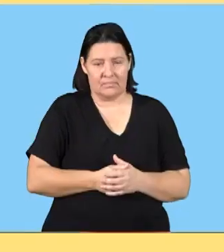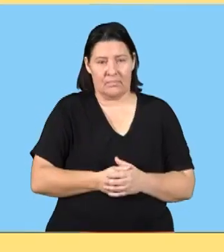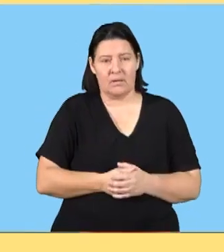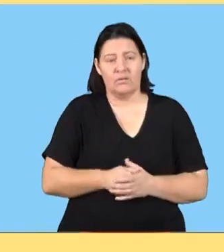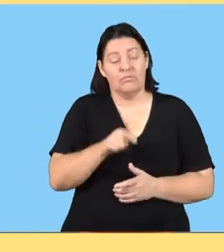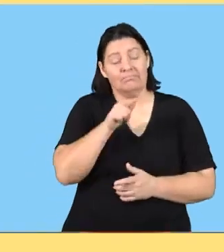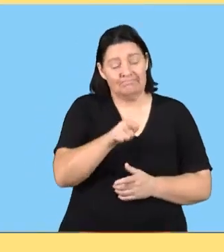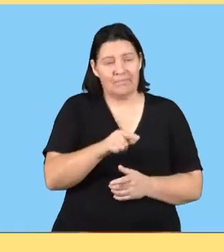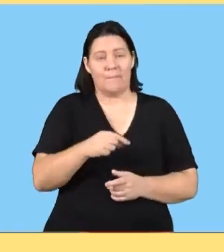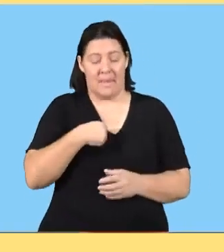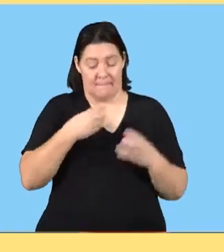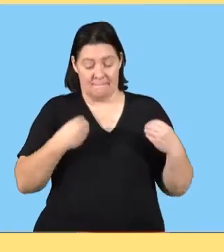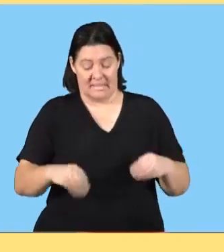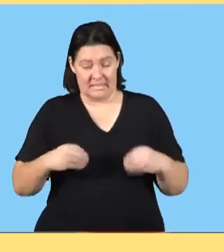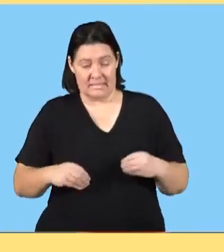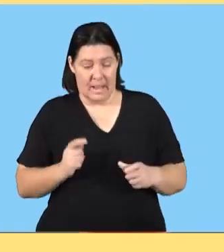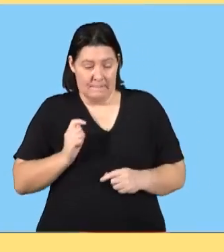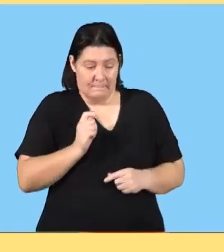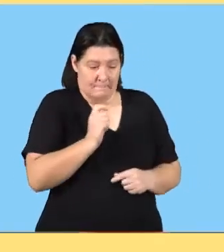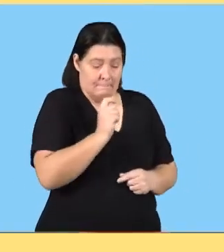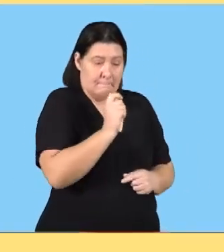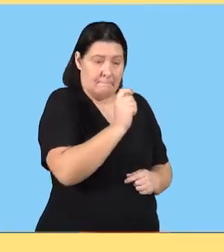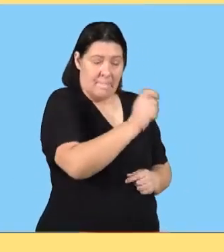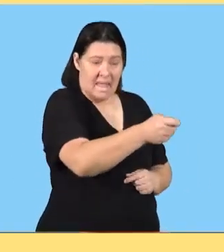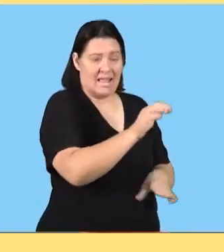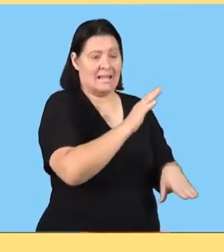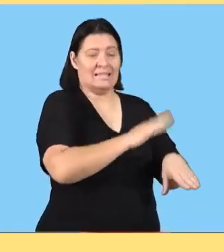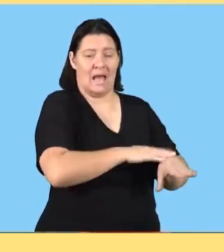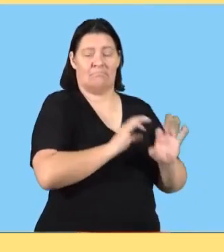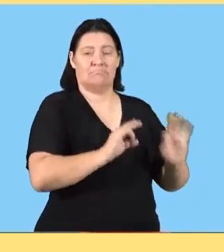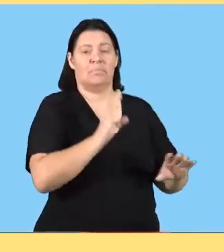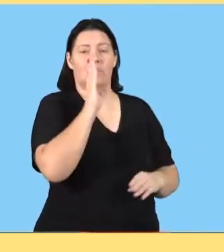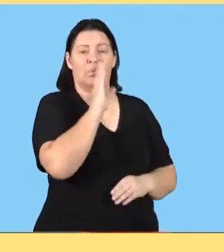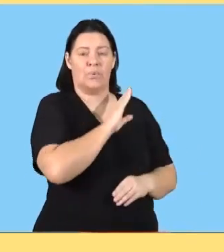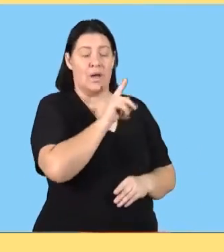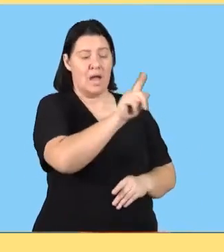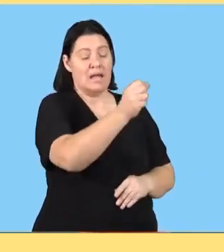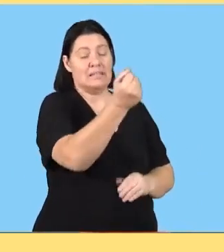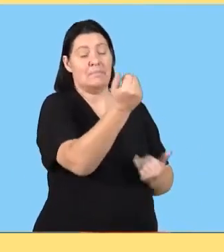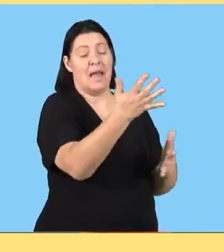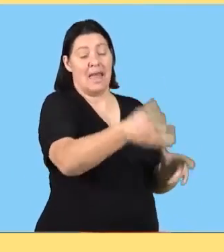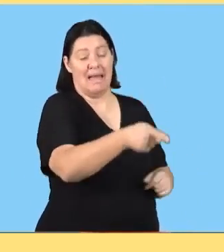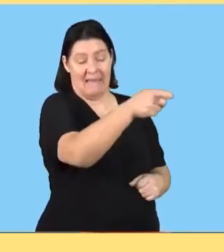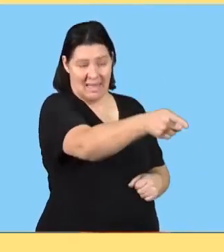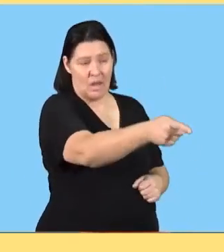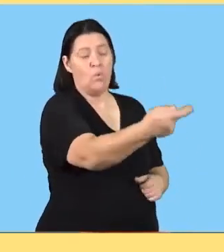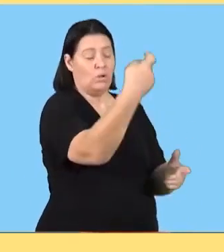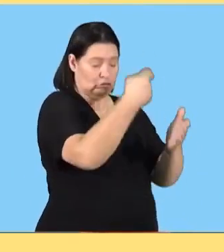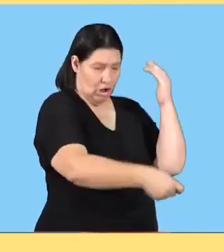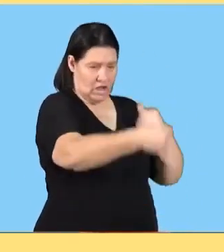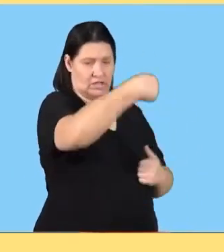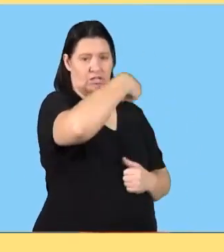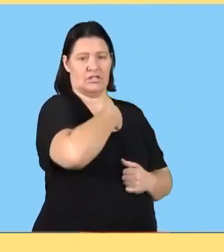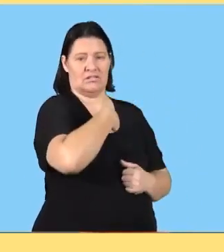Interest on overdue creditors is when a business does not pay the creditors on time, then the suppliers, who are the creditors, will